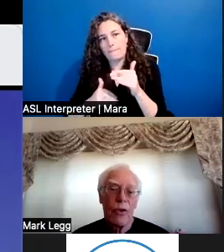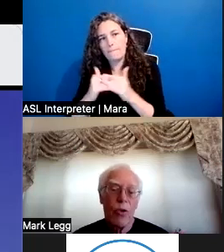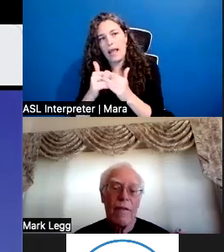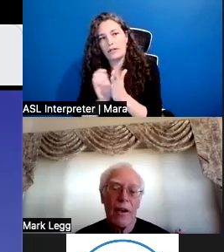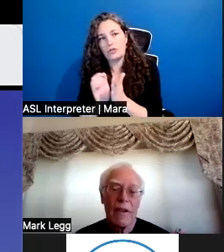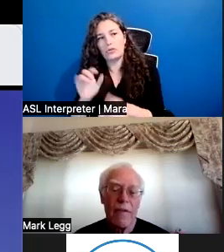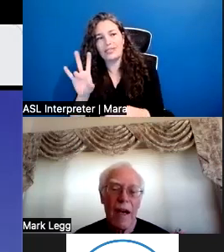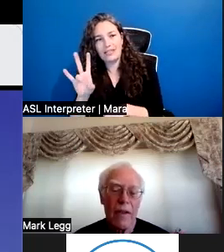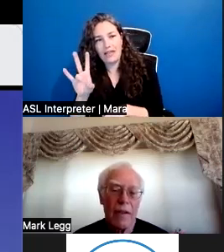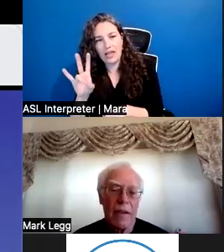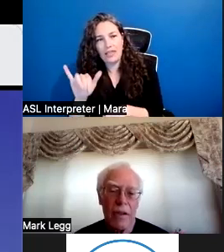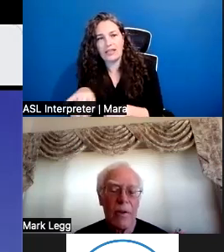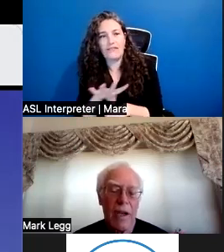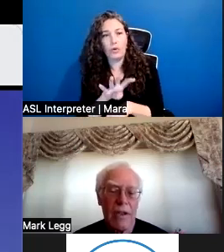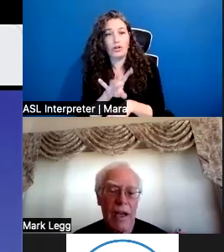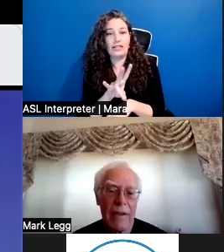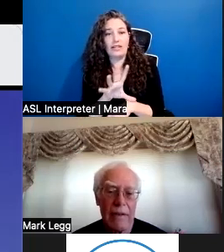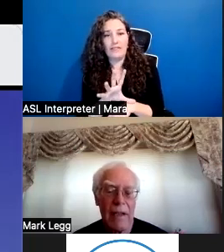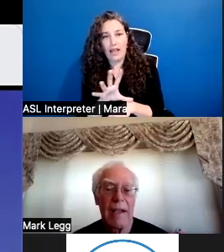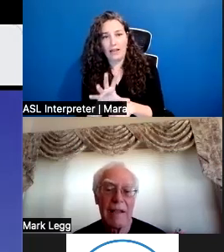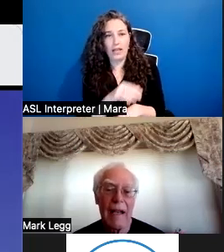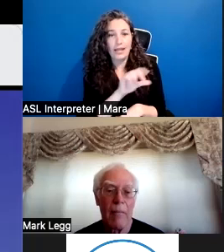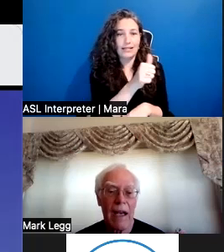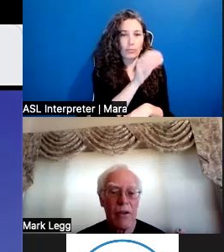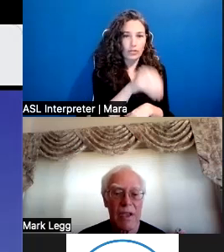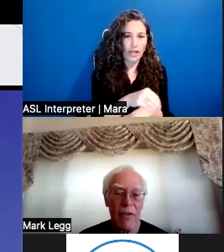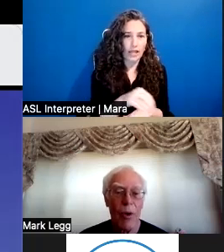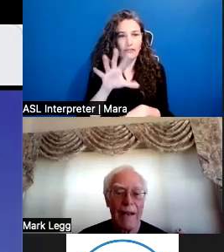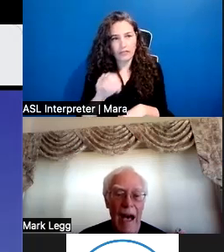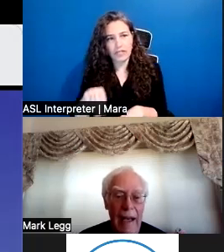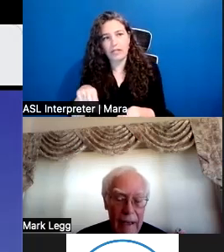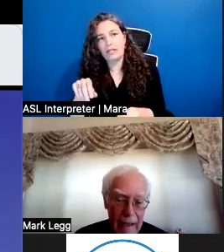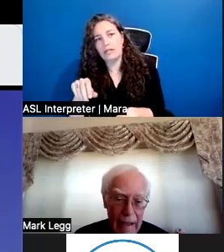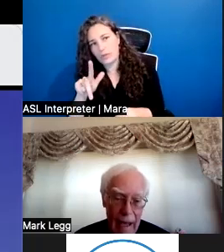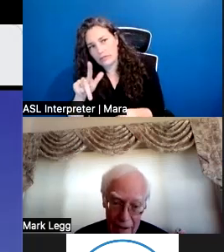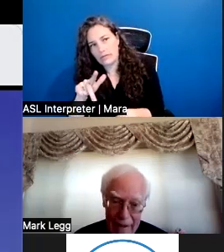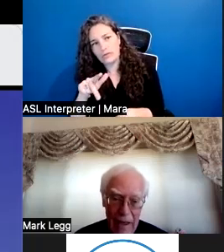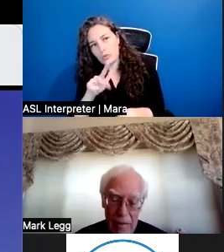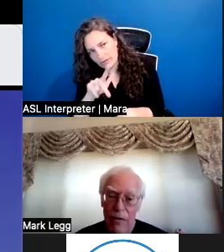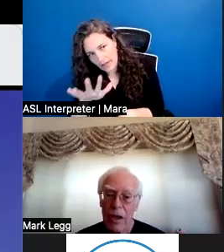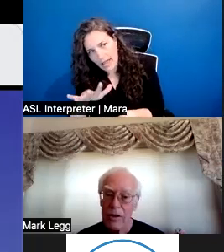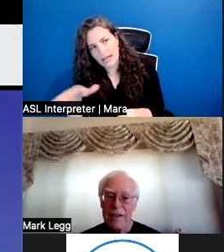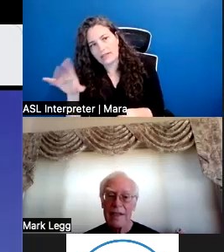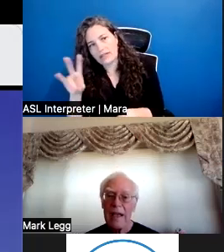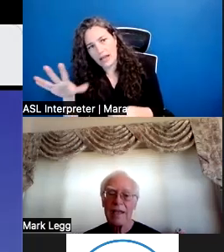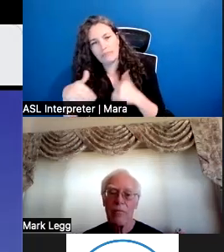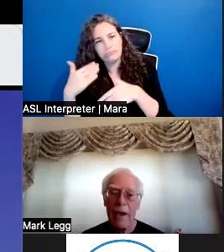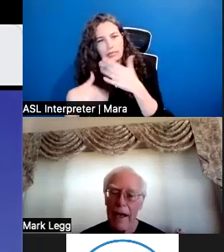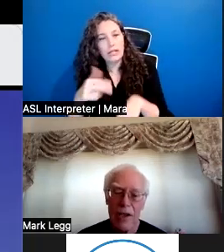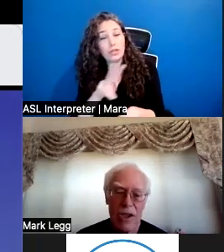And the 2475-year, the 2% chance is like a magnitude 7.9. And the San Clemente Fault could